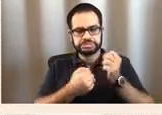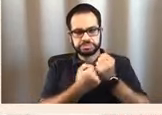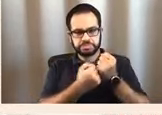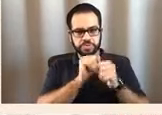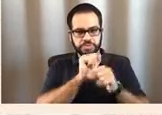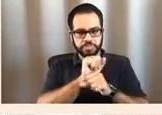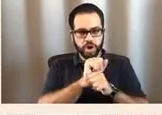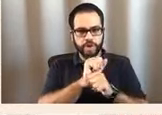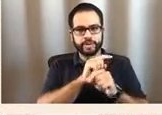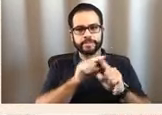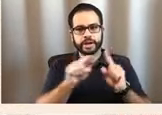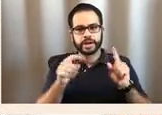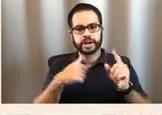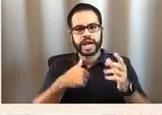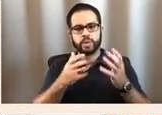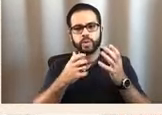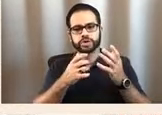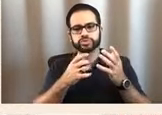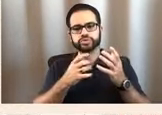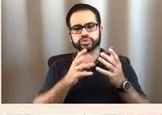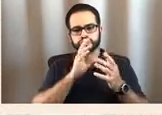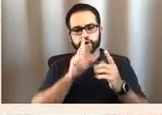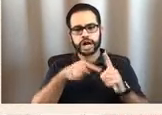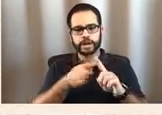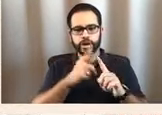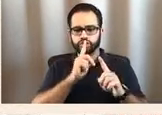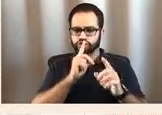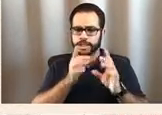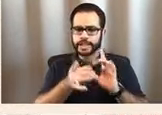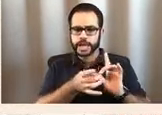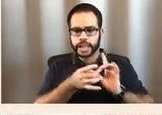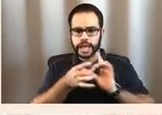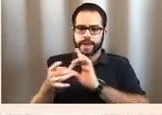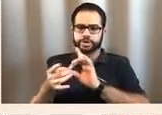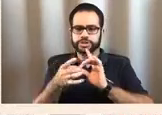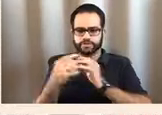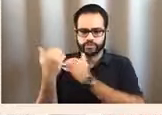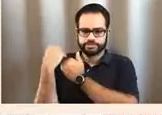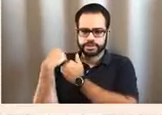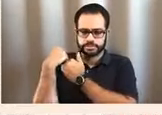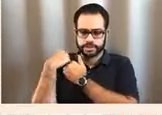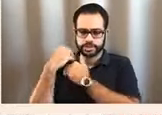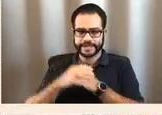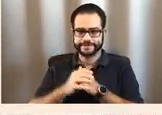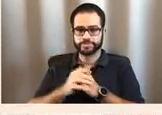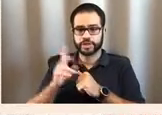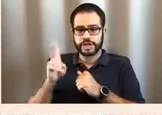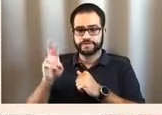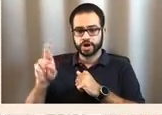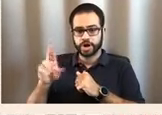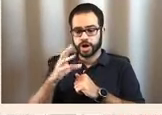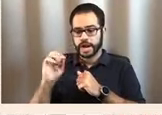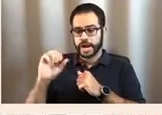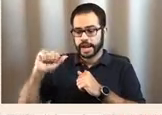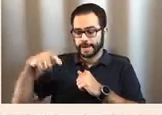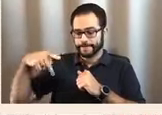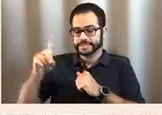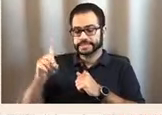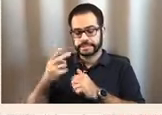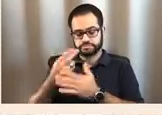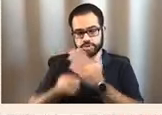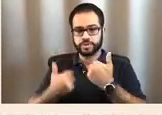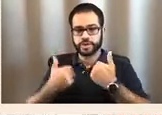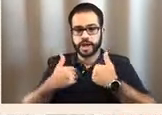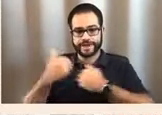I wanted to share that it is a collaborative responsibility. VR and APD both have responsibilities to